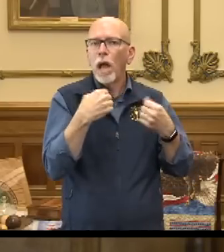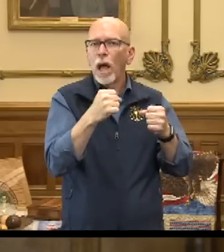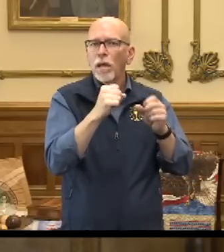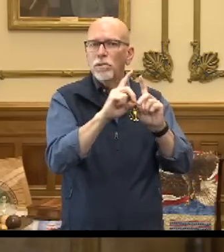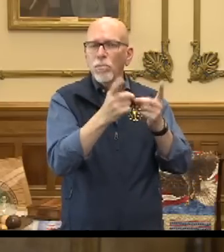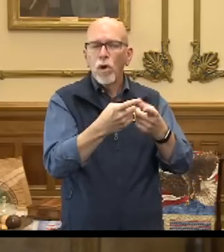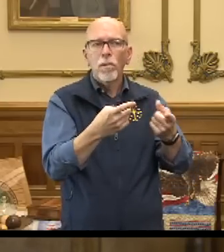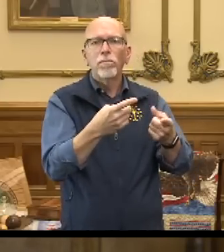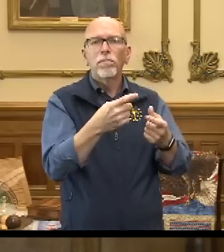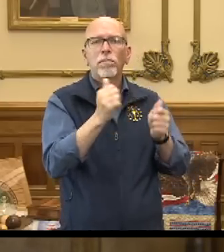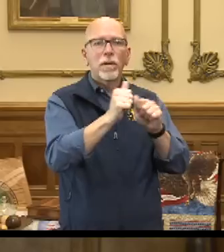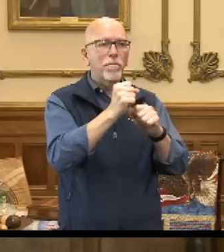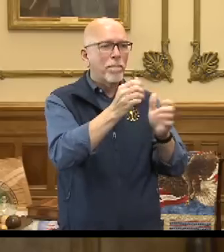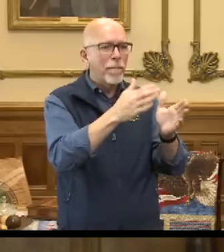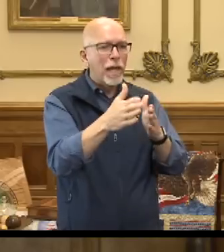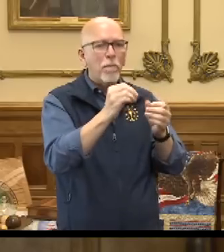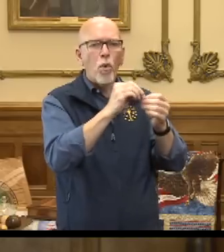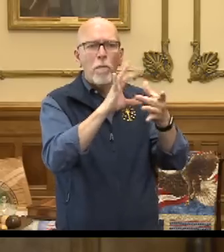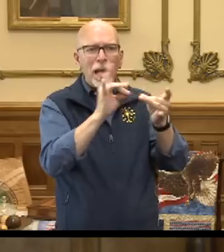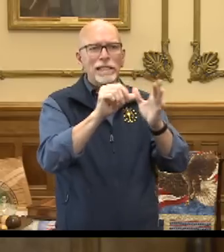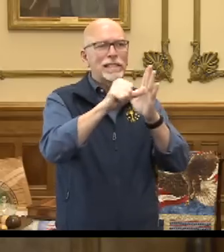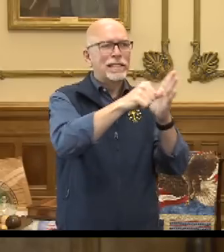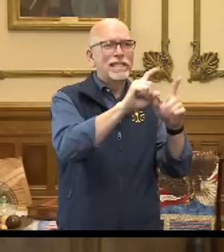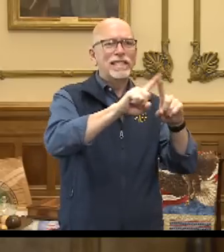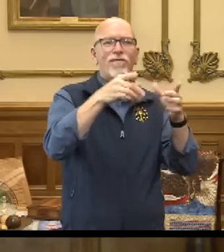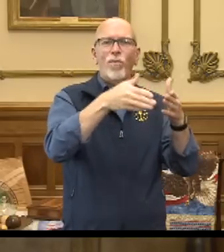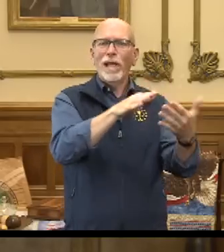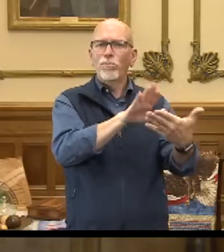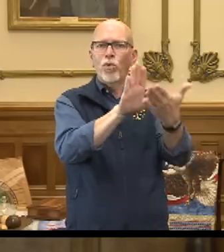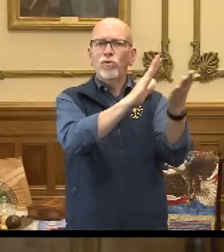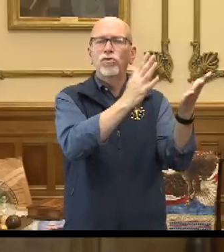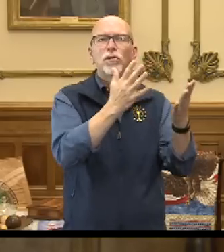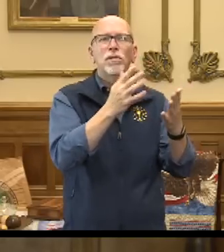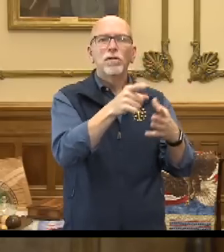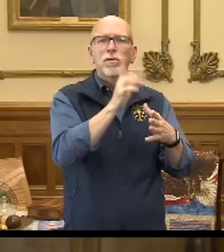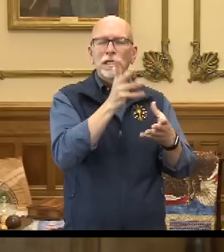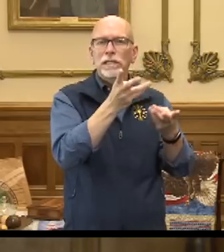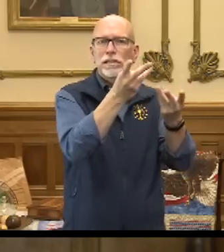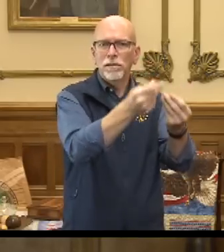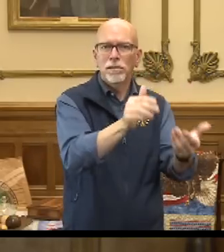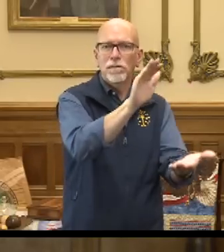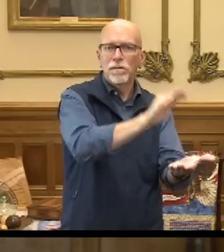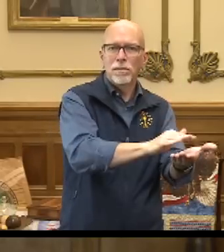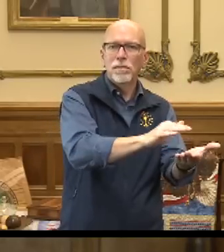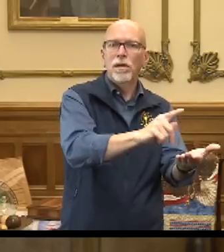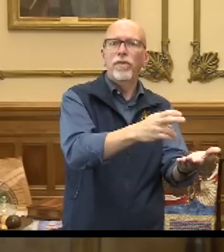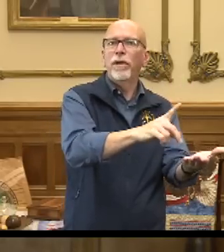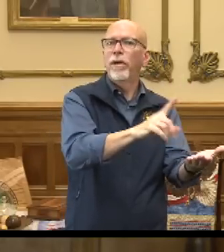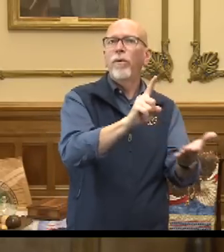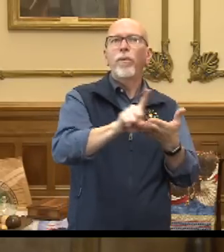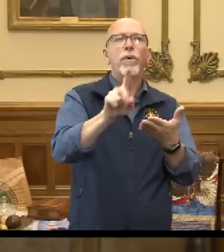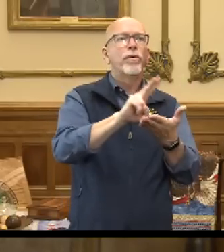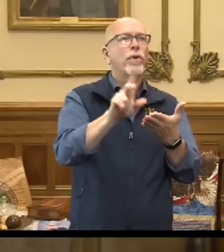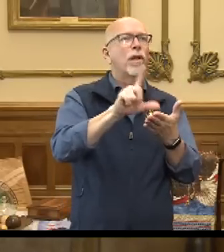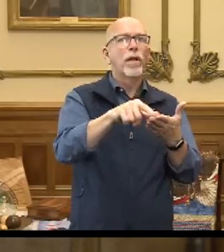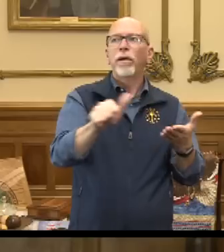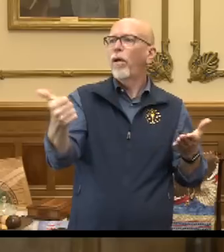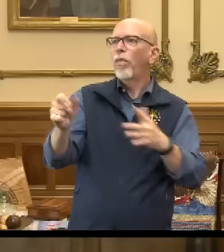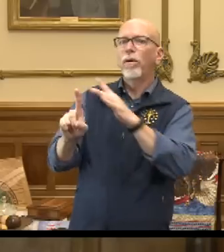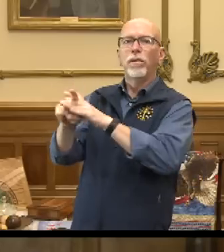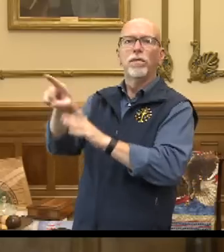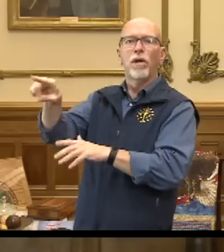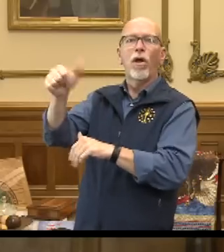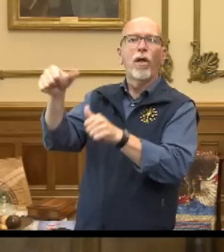clamp down, do some more messaging, work in different ways, and they'll get it cleared up. And then the next, week or two, it's another area